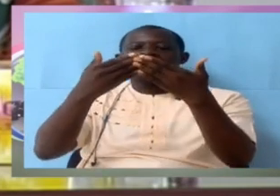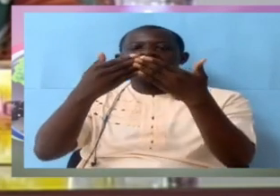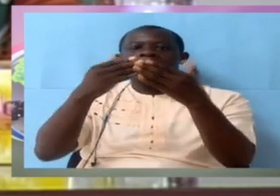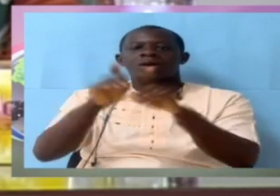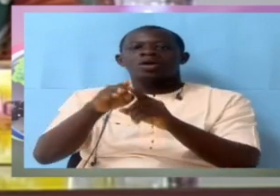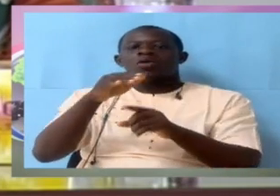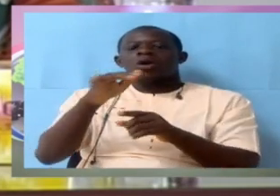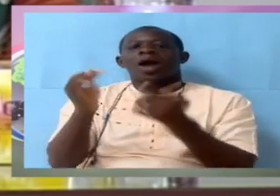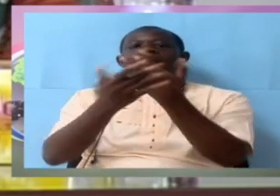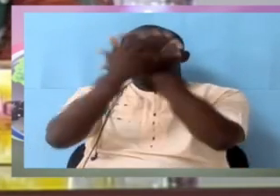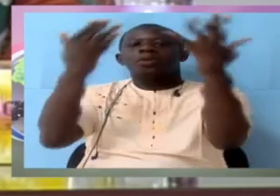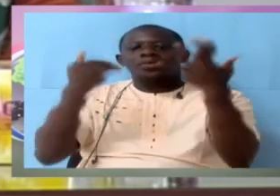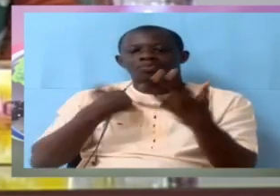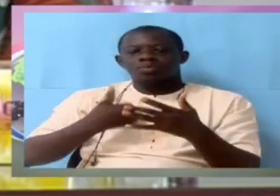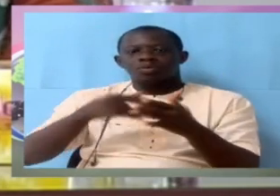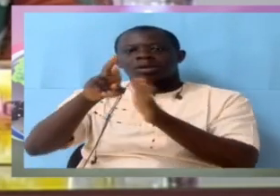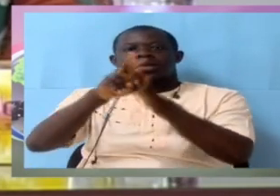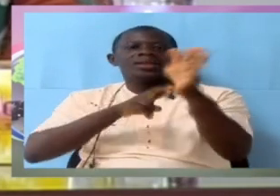that particular day?